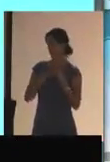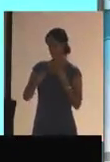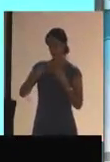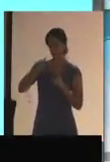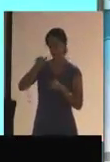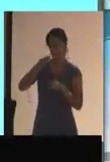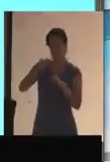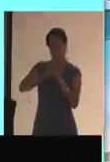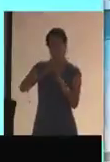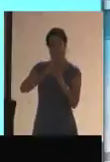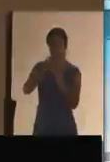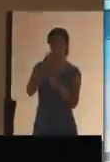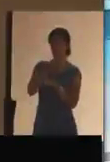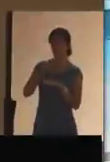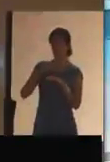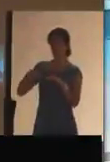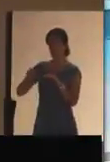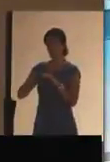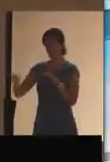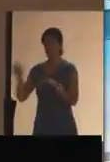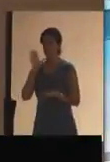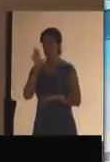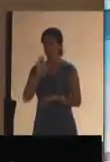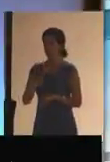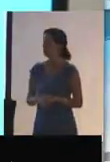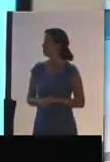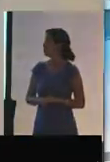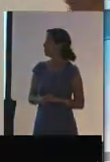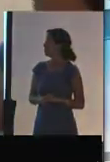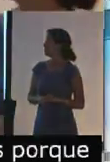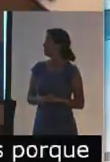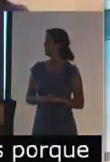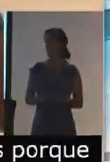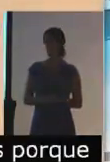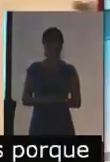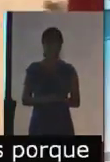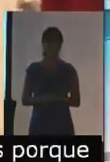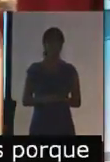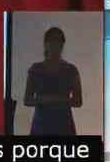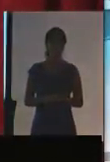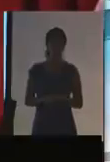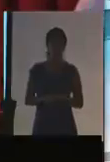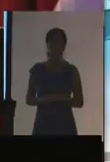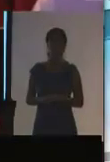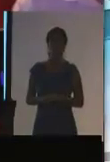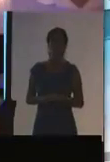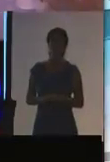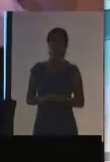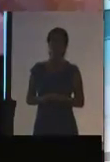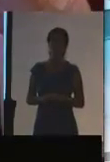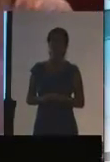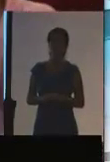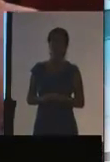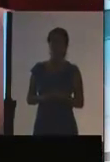Also, the marble is at least one of the best floors for him to move on, because the carpet for these robots is really